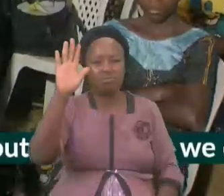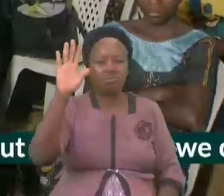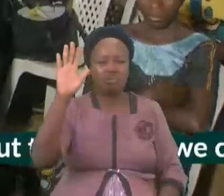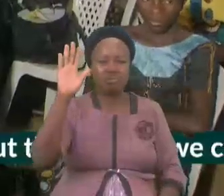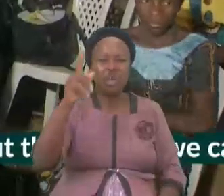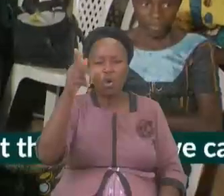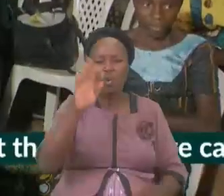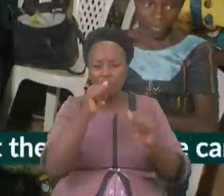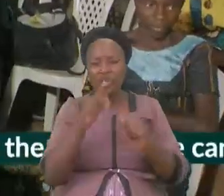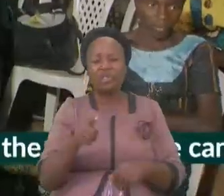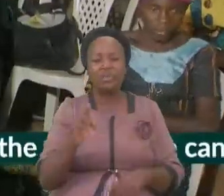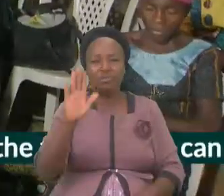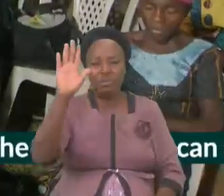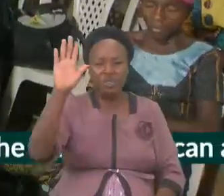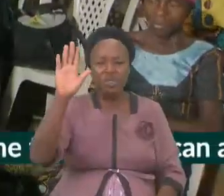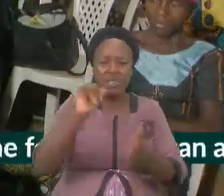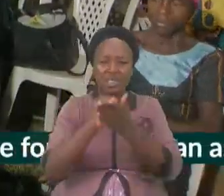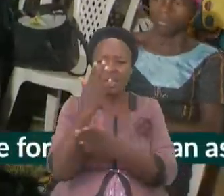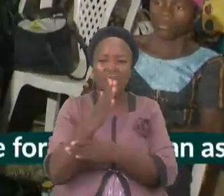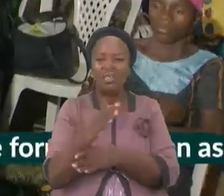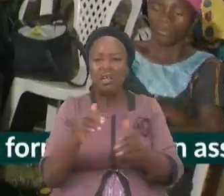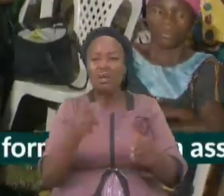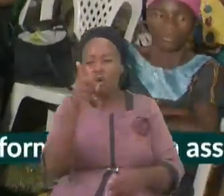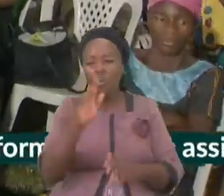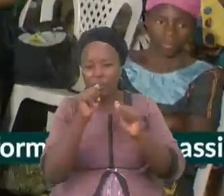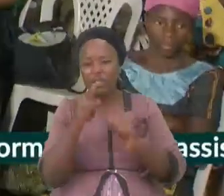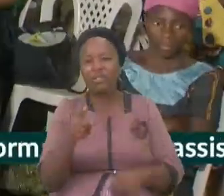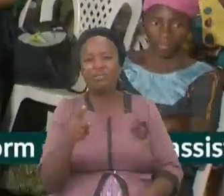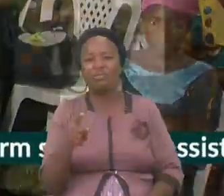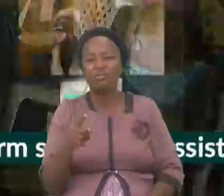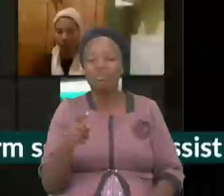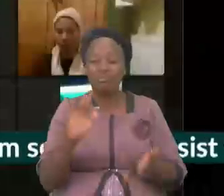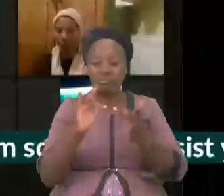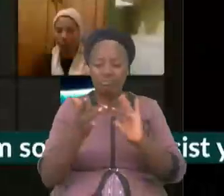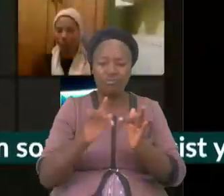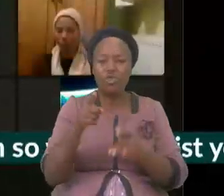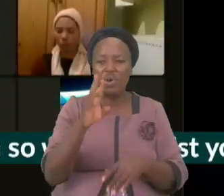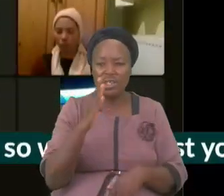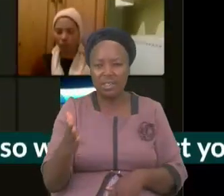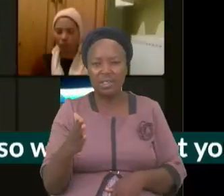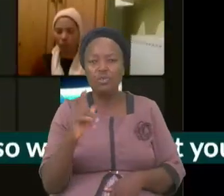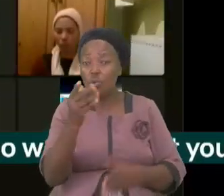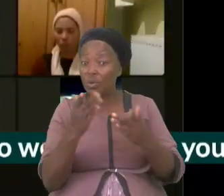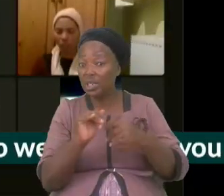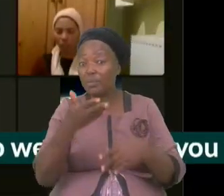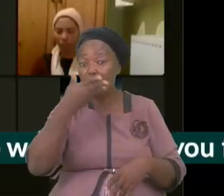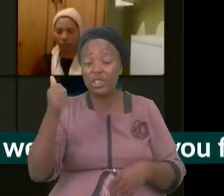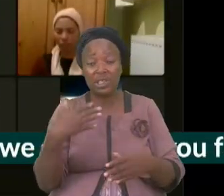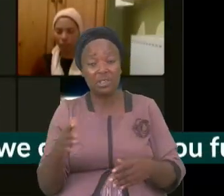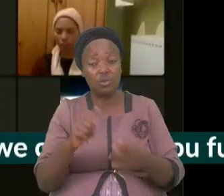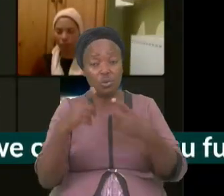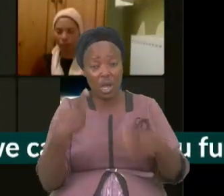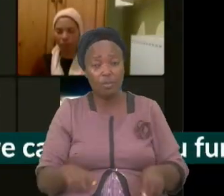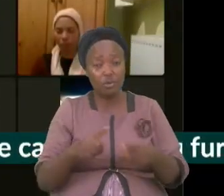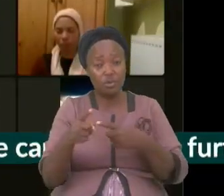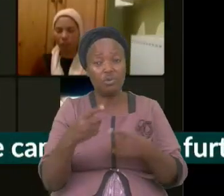there. Online, you are there. You want that better thing to happen to you, and for the Lord to put your name